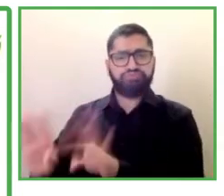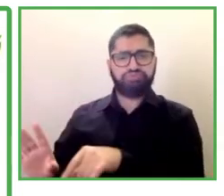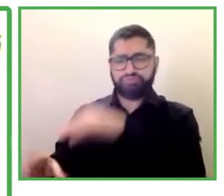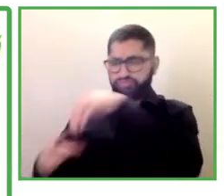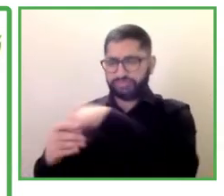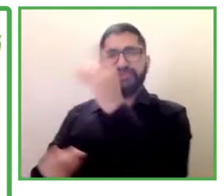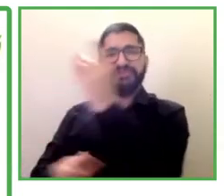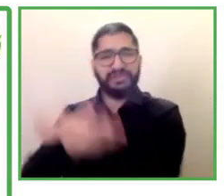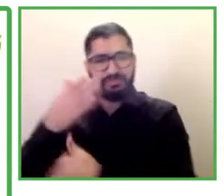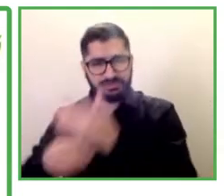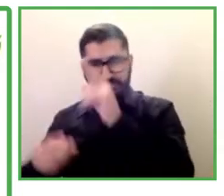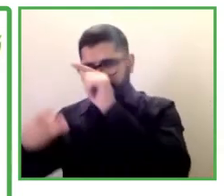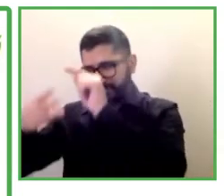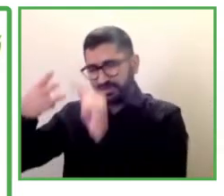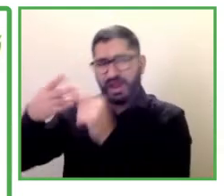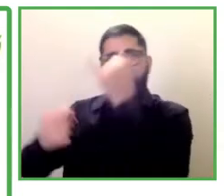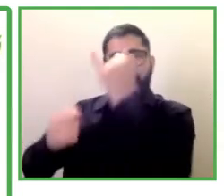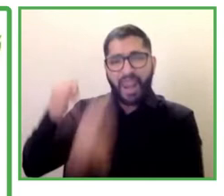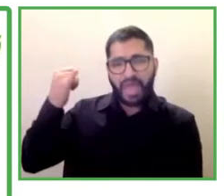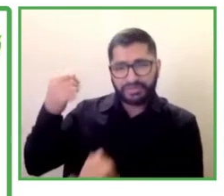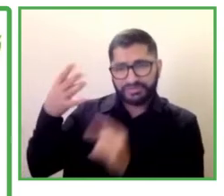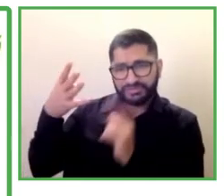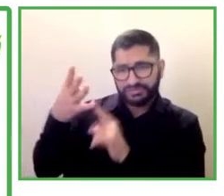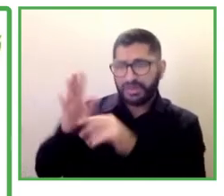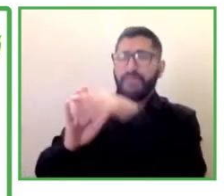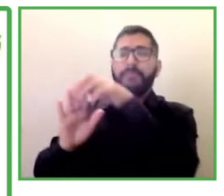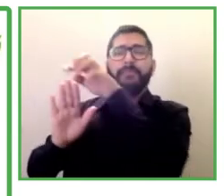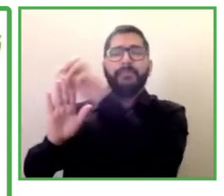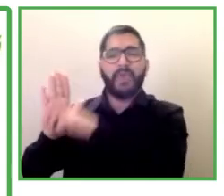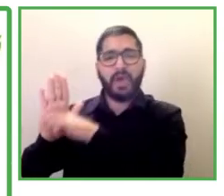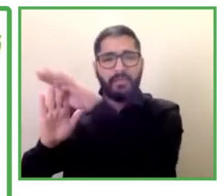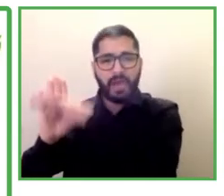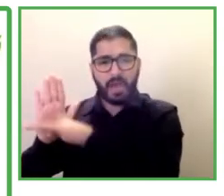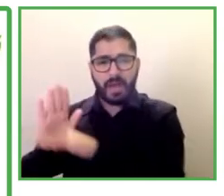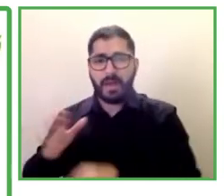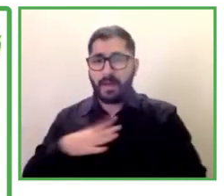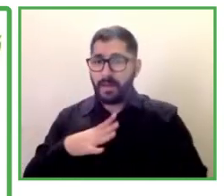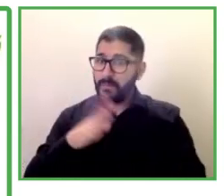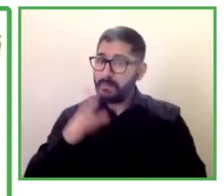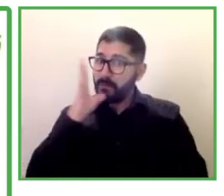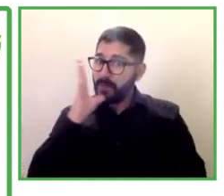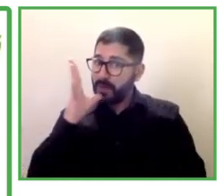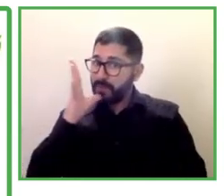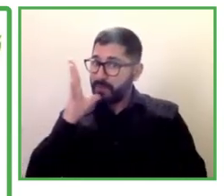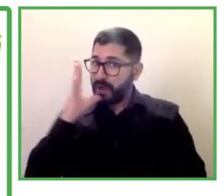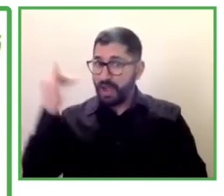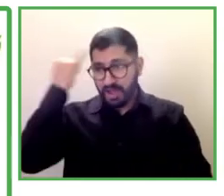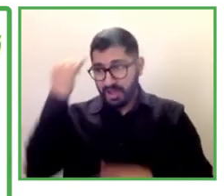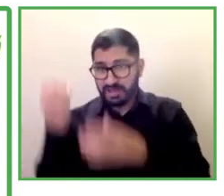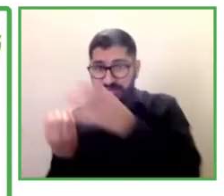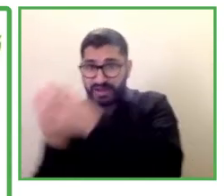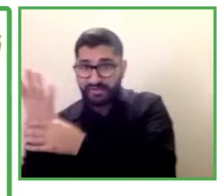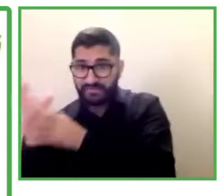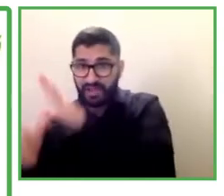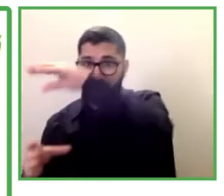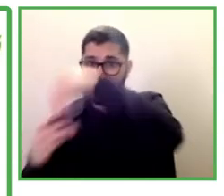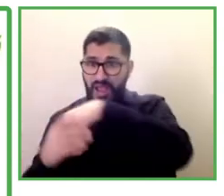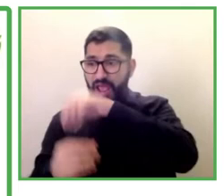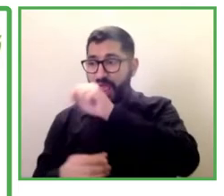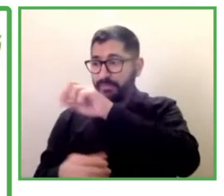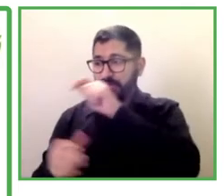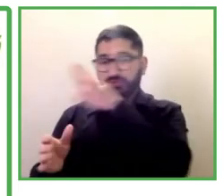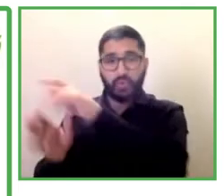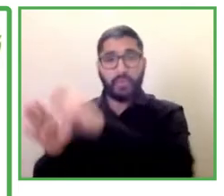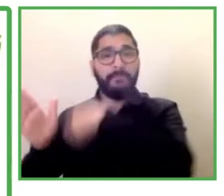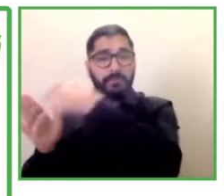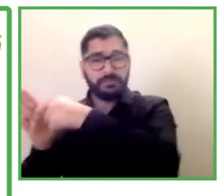and that need help. This is called the Programa Madres. It has been an initiative from APSA, and it is a program that is